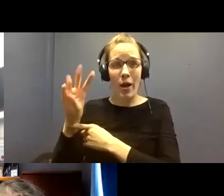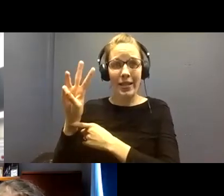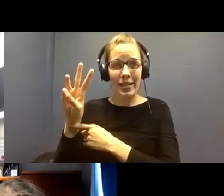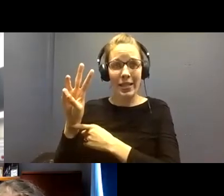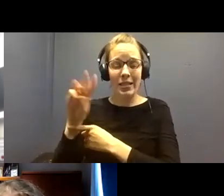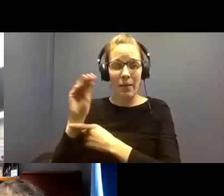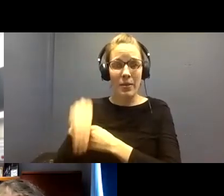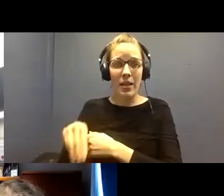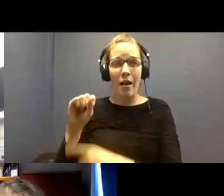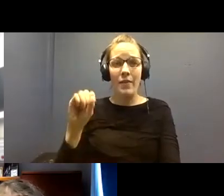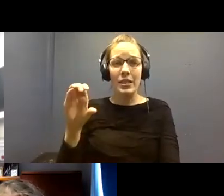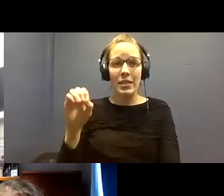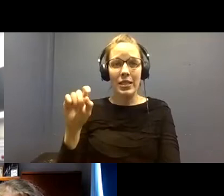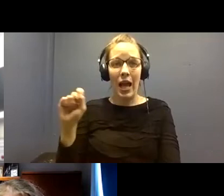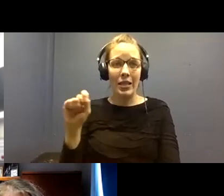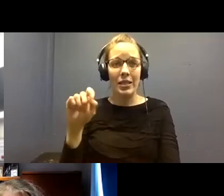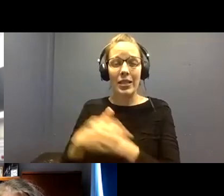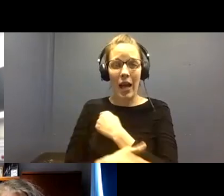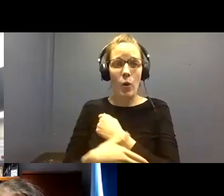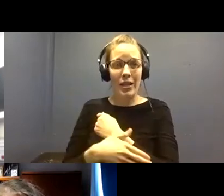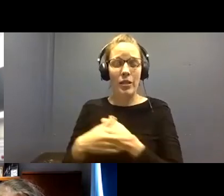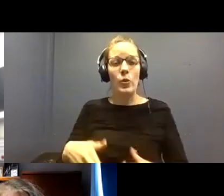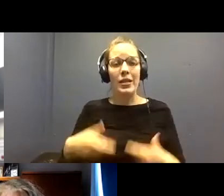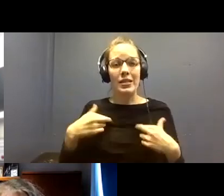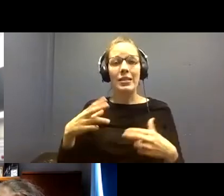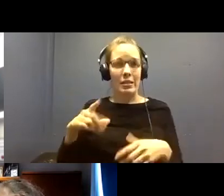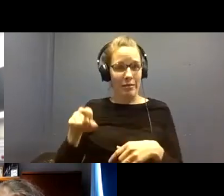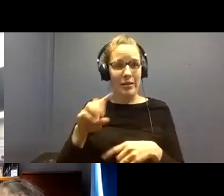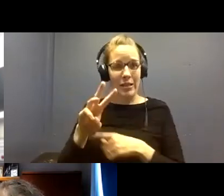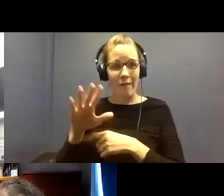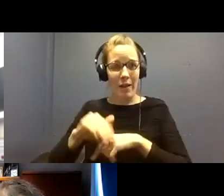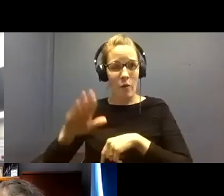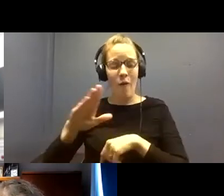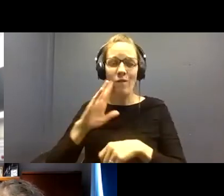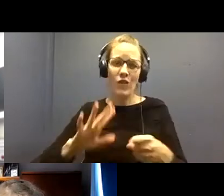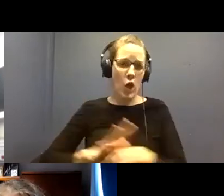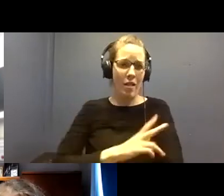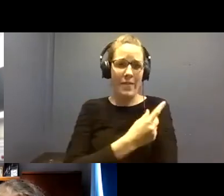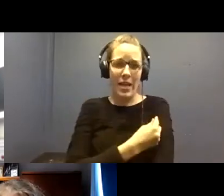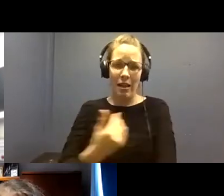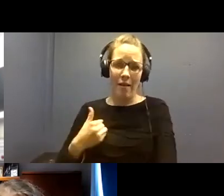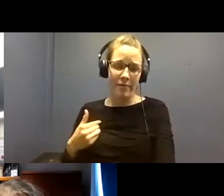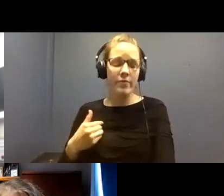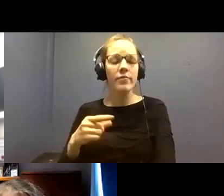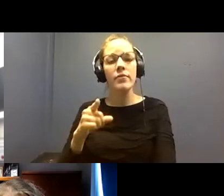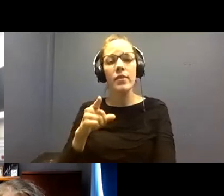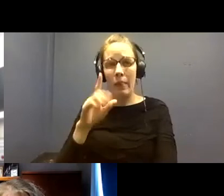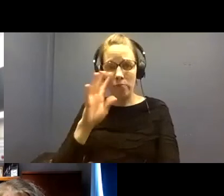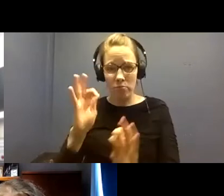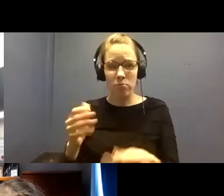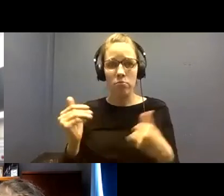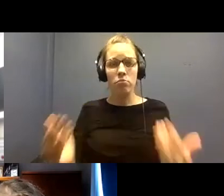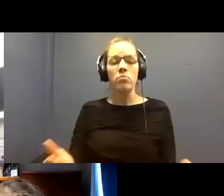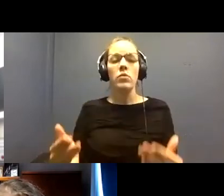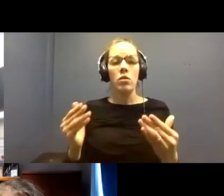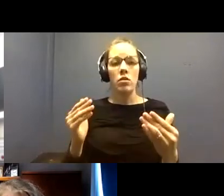77.6% of Scott County residents 65 and over are fully vaccinated. They made the choice to start turning